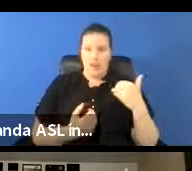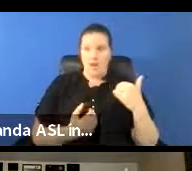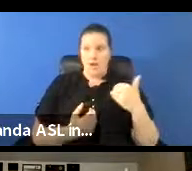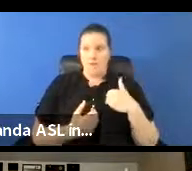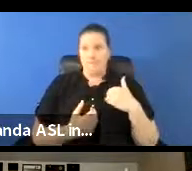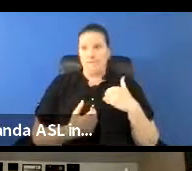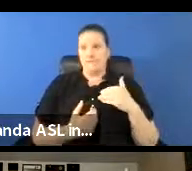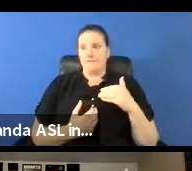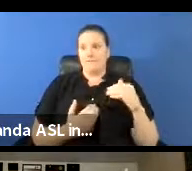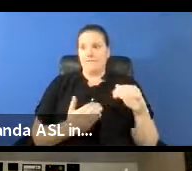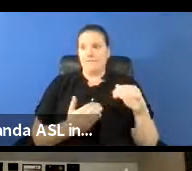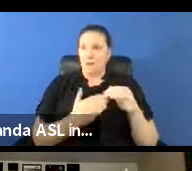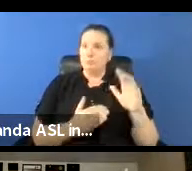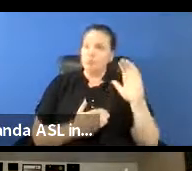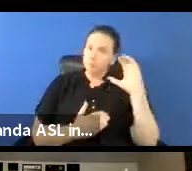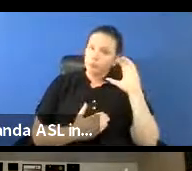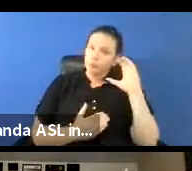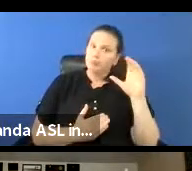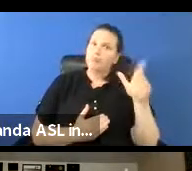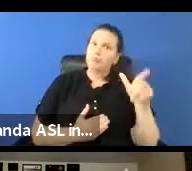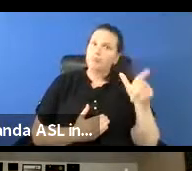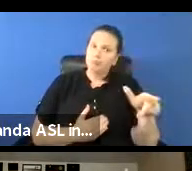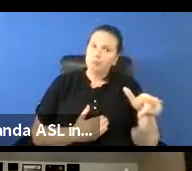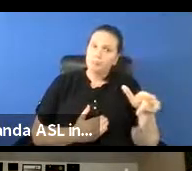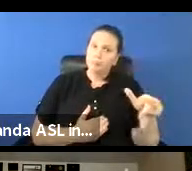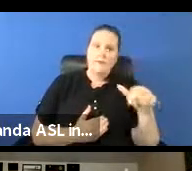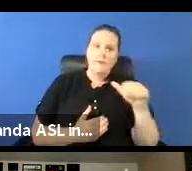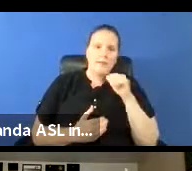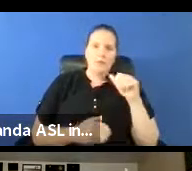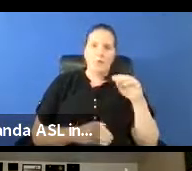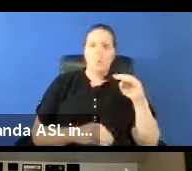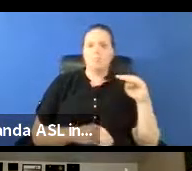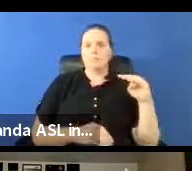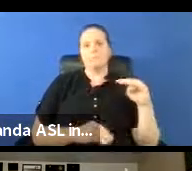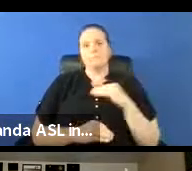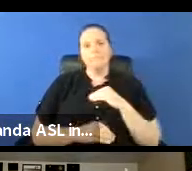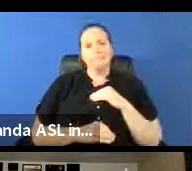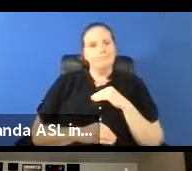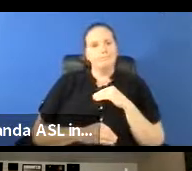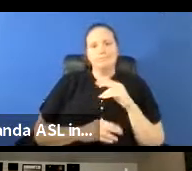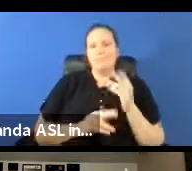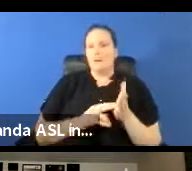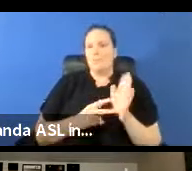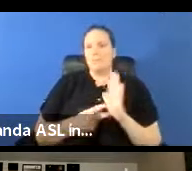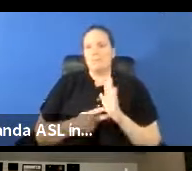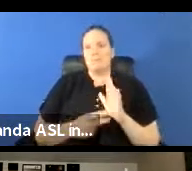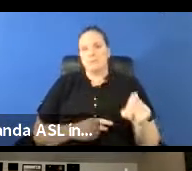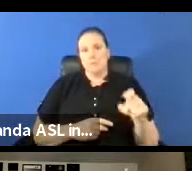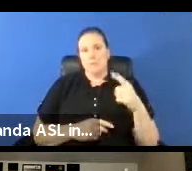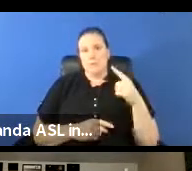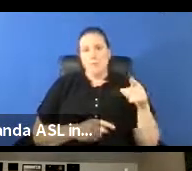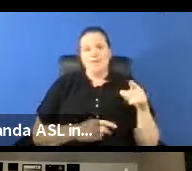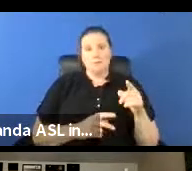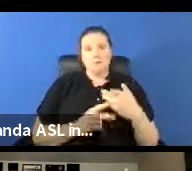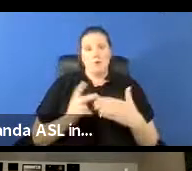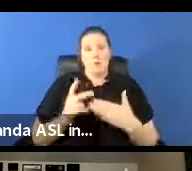fair hearing and that they don't meet purpose and need for this program.